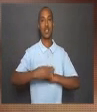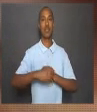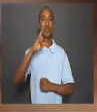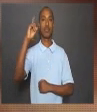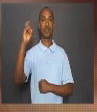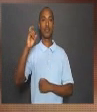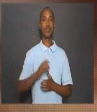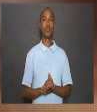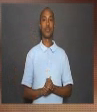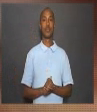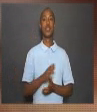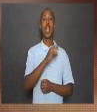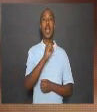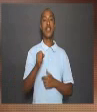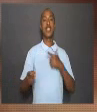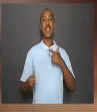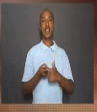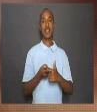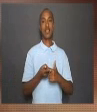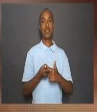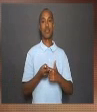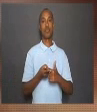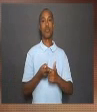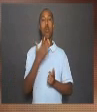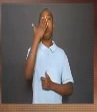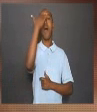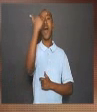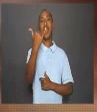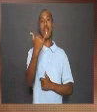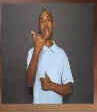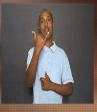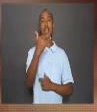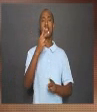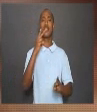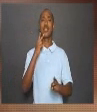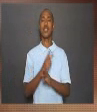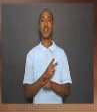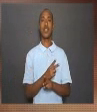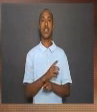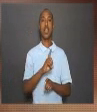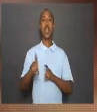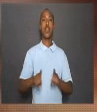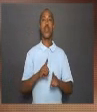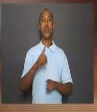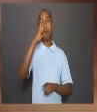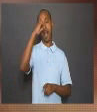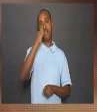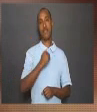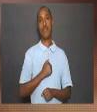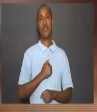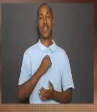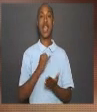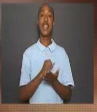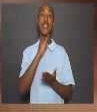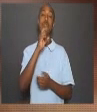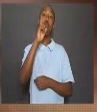process? And second, why exactly do you believe it